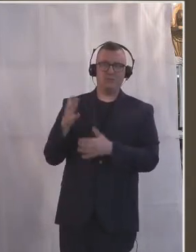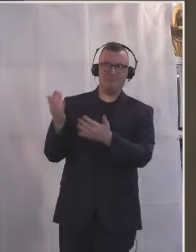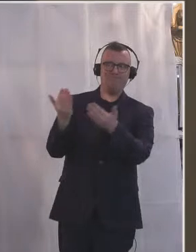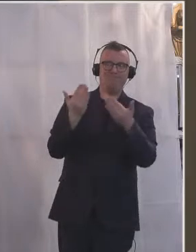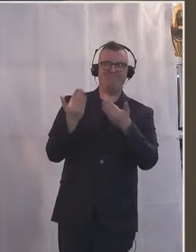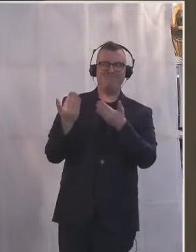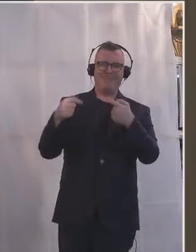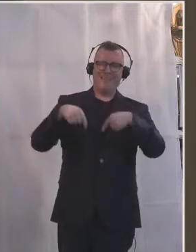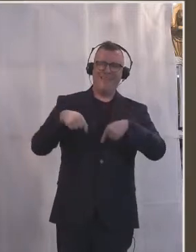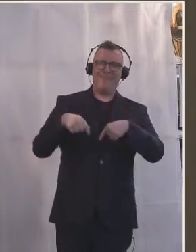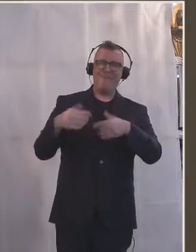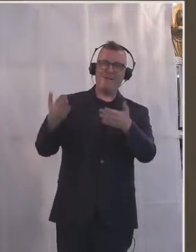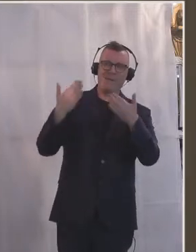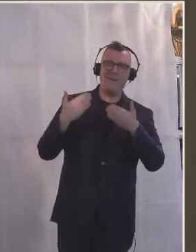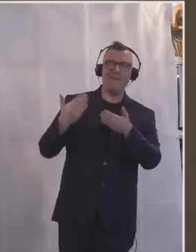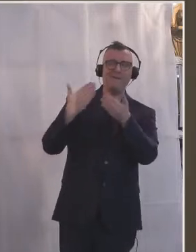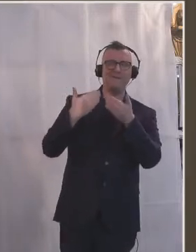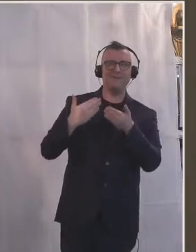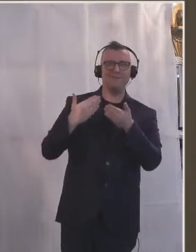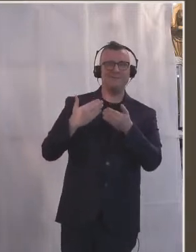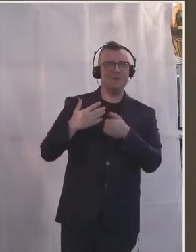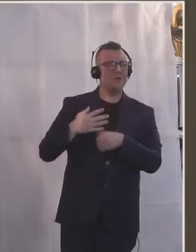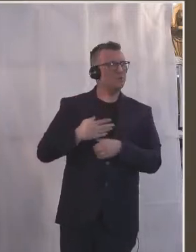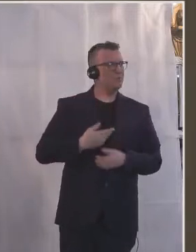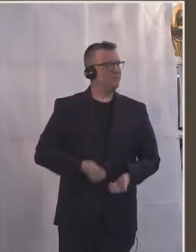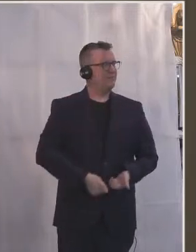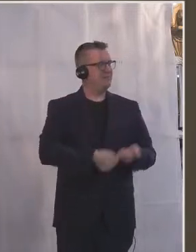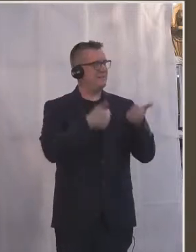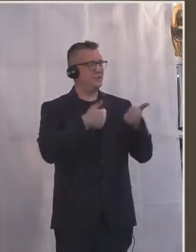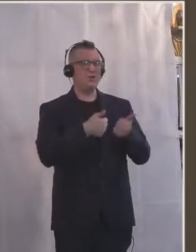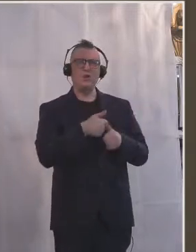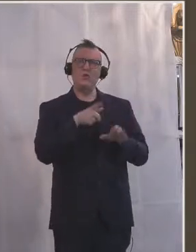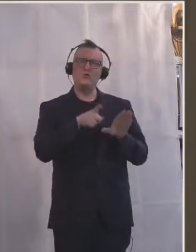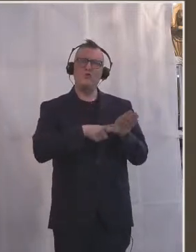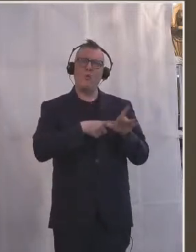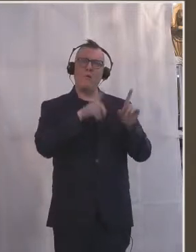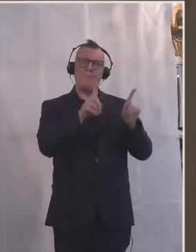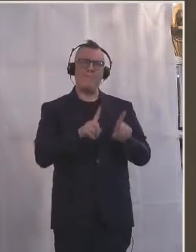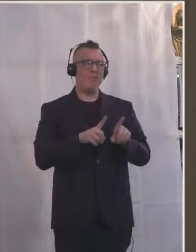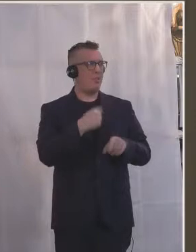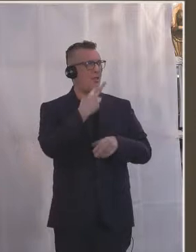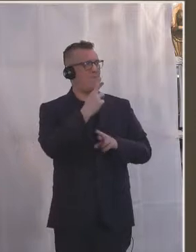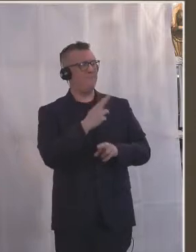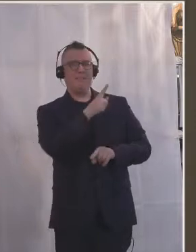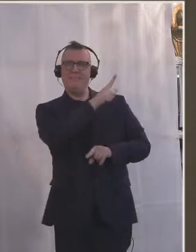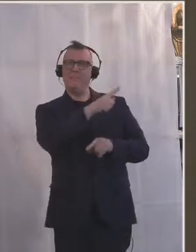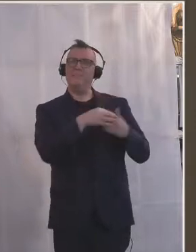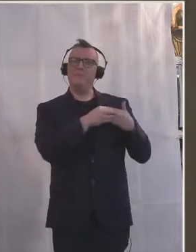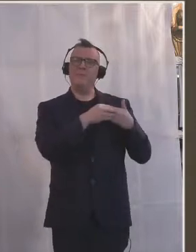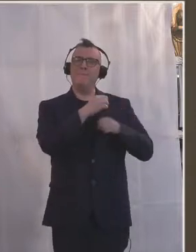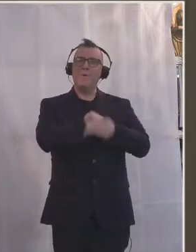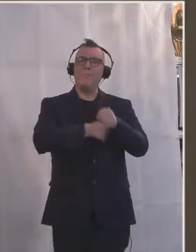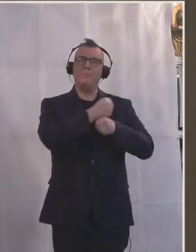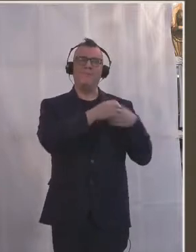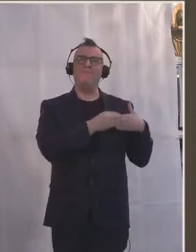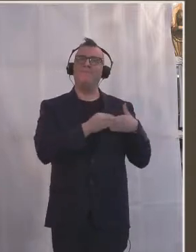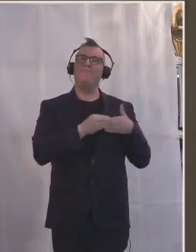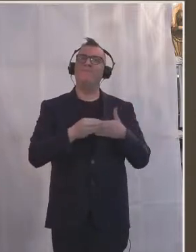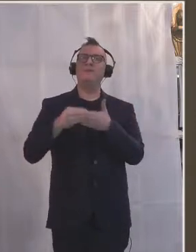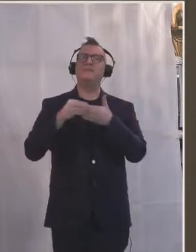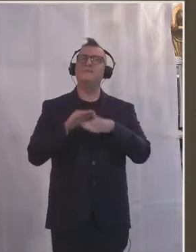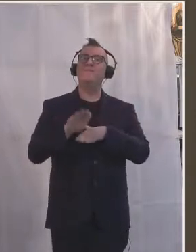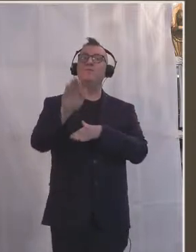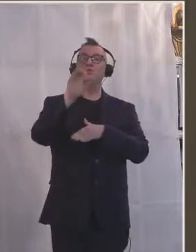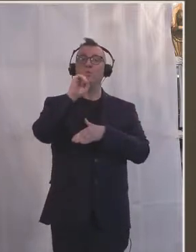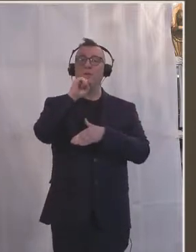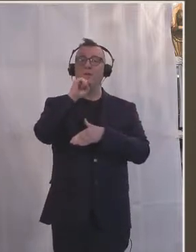it's so fitting that we have some of the young people who we hope are our future leaders, who we hope are our future